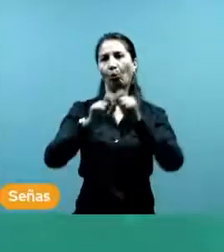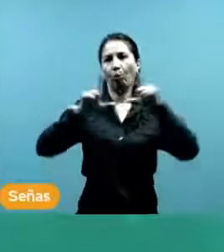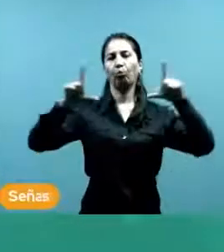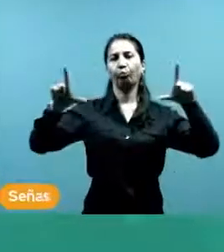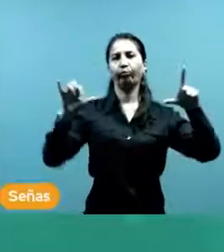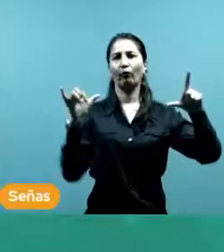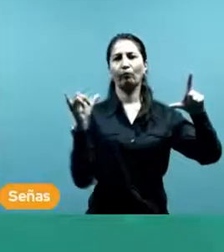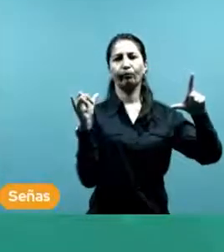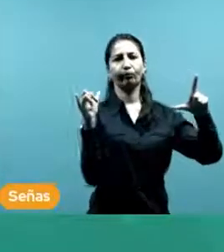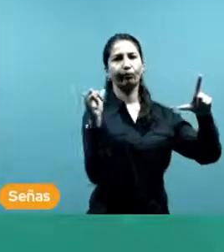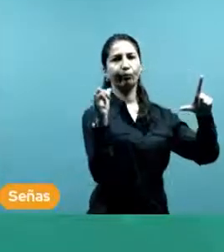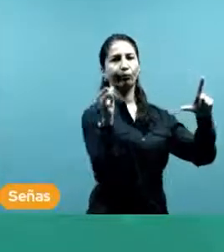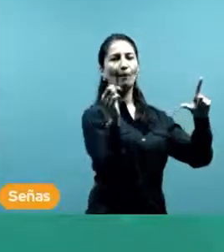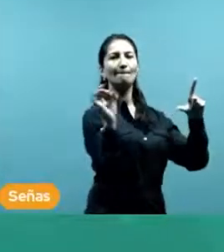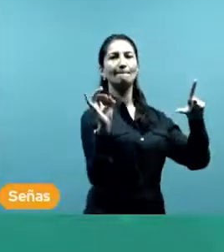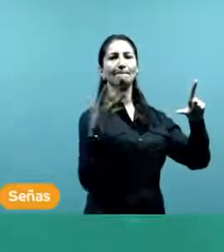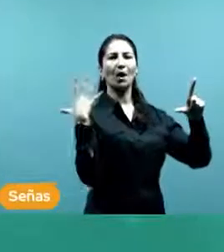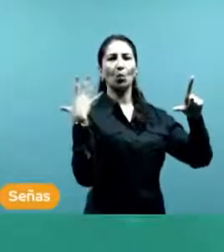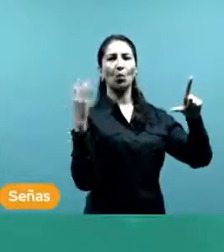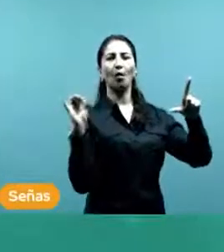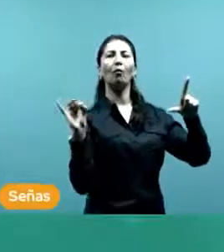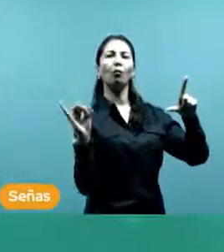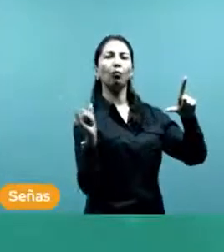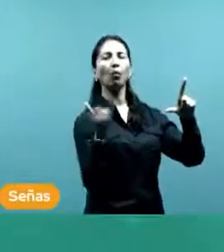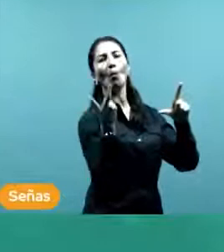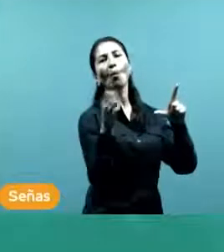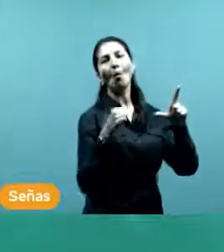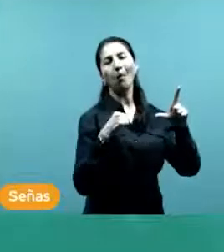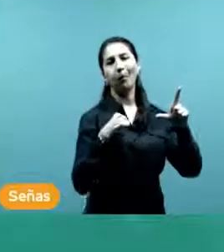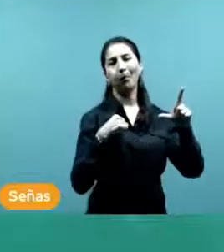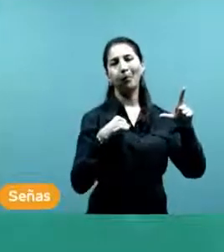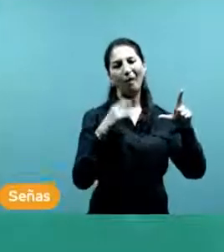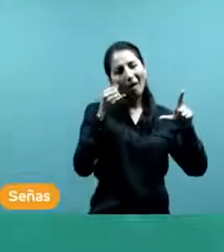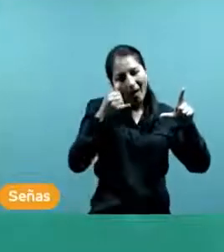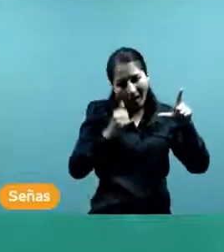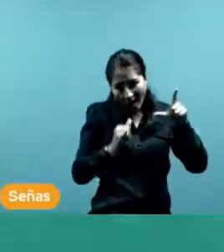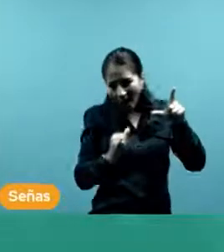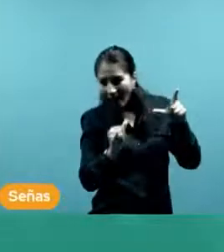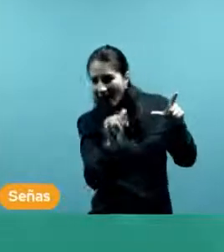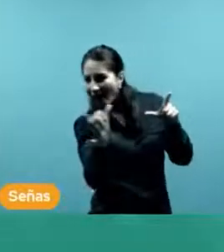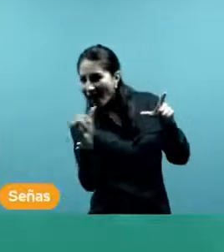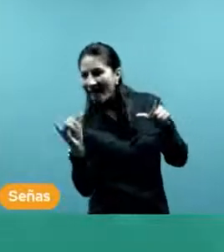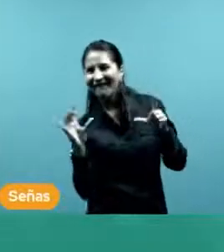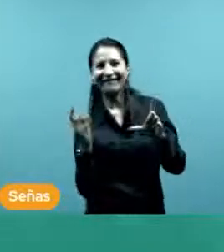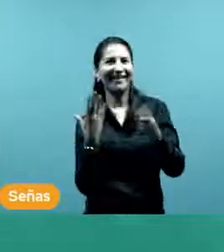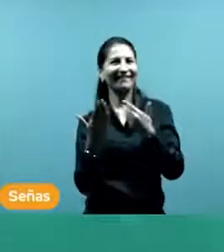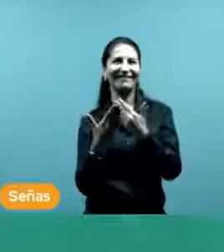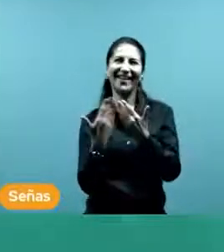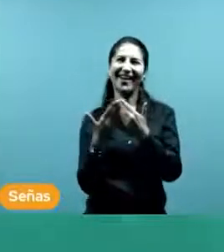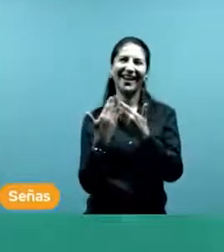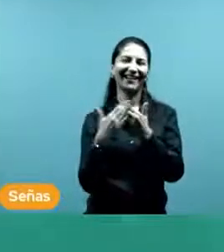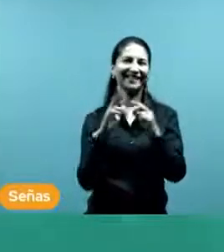tenemos un tour virtual. So panorama.auschwitz.org. En el sitio web